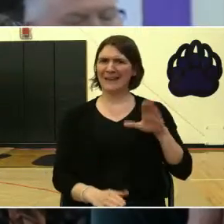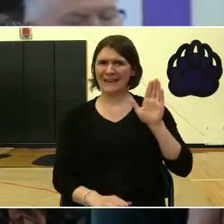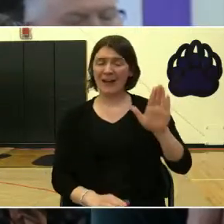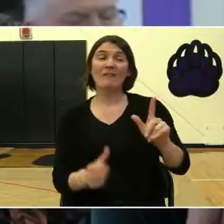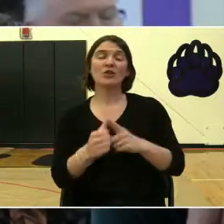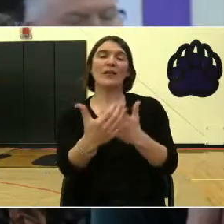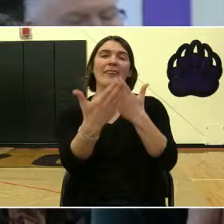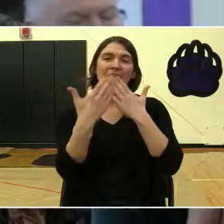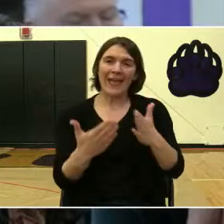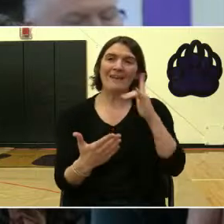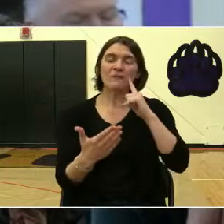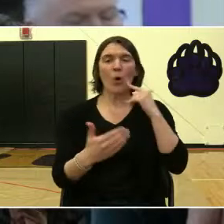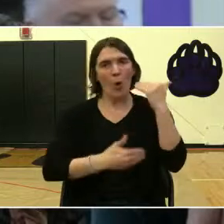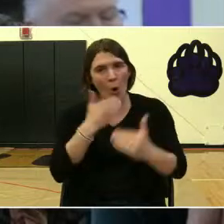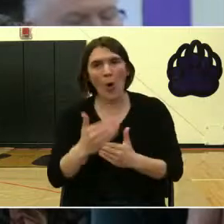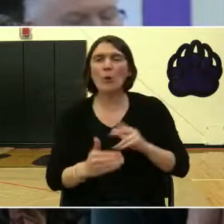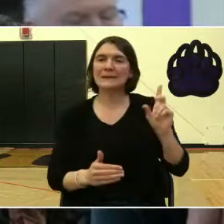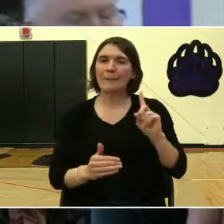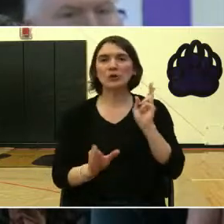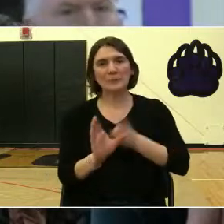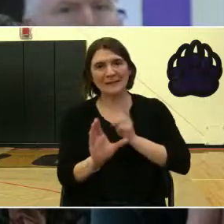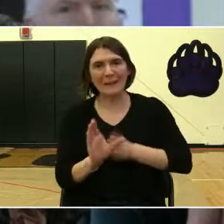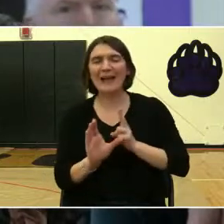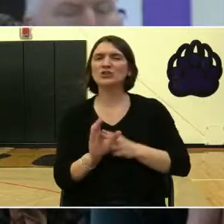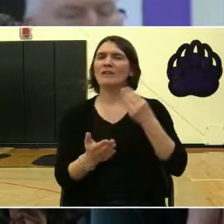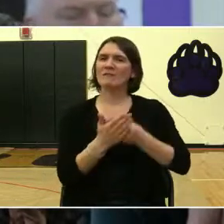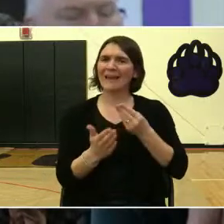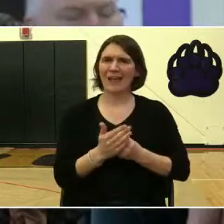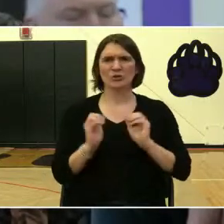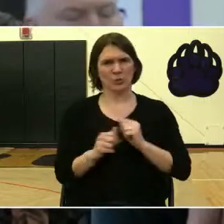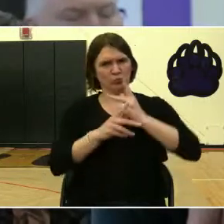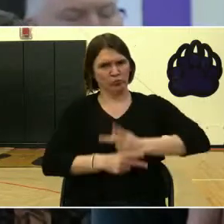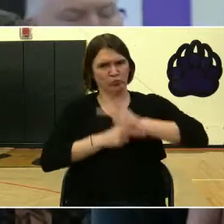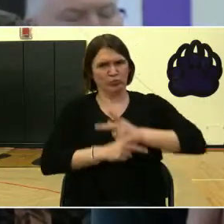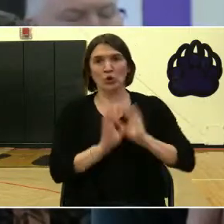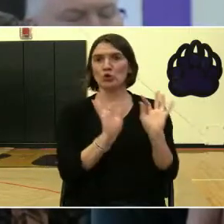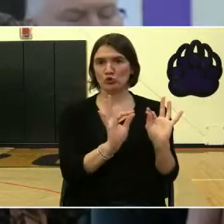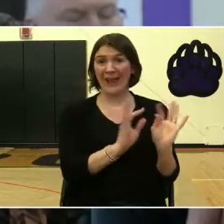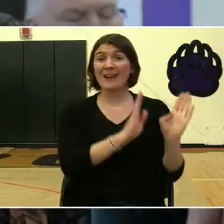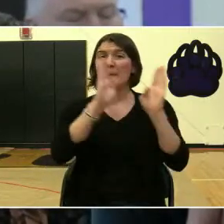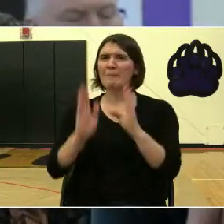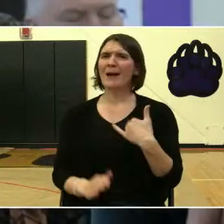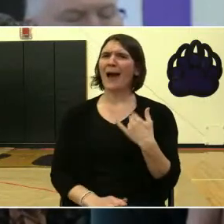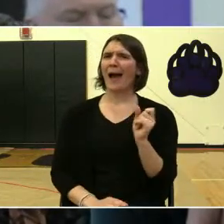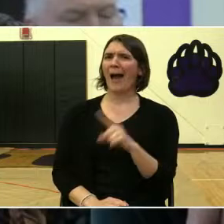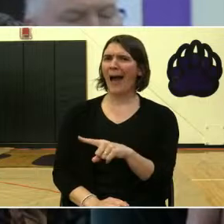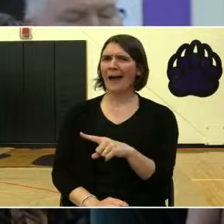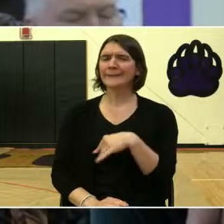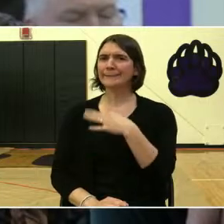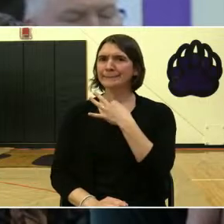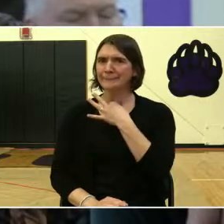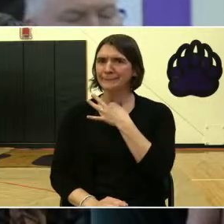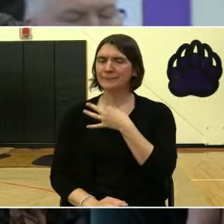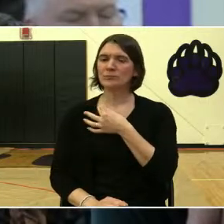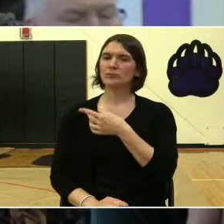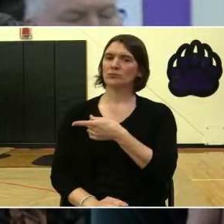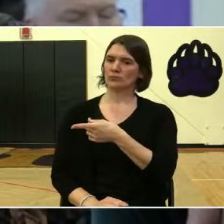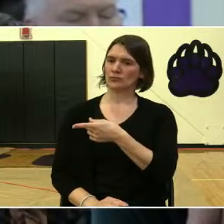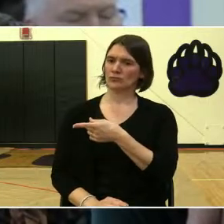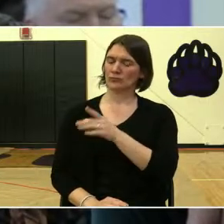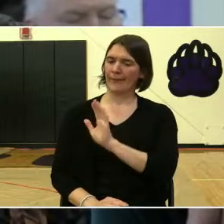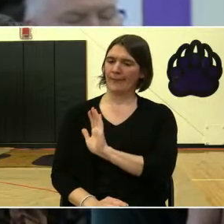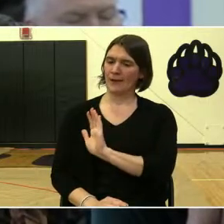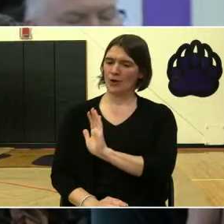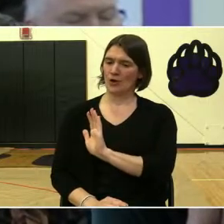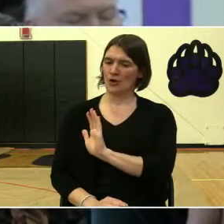diligence and their advocacy for Democratic participation and financial Prudence I'd like to ask them specifically about